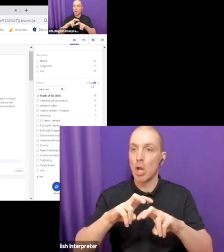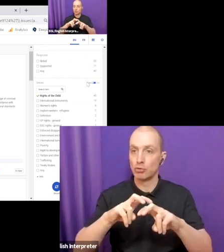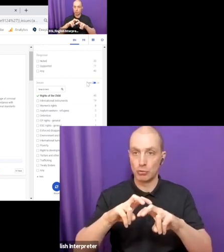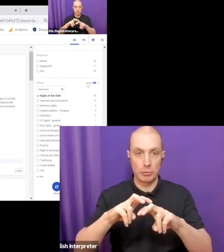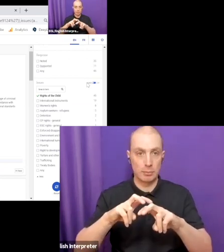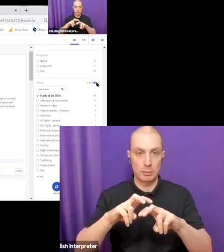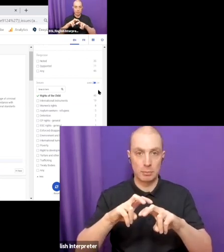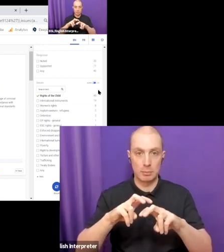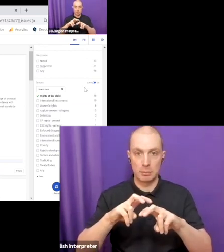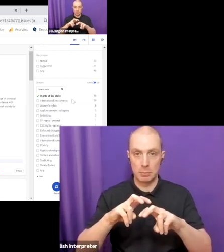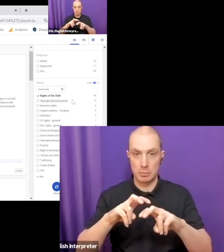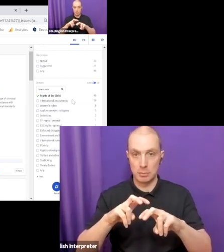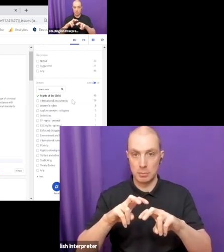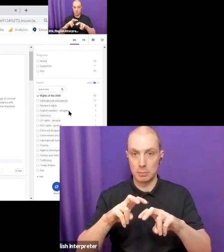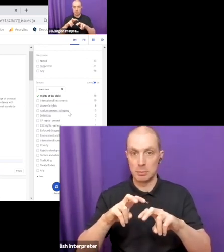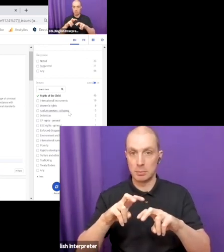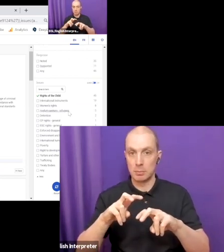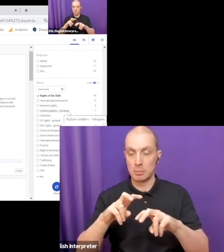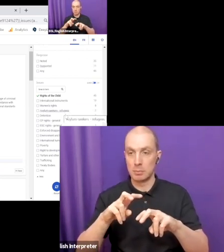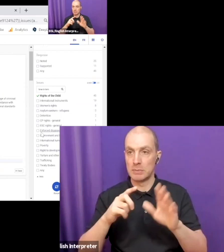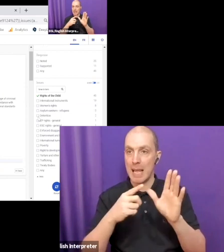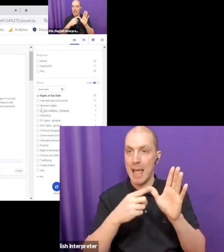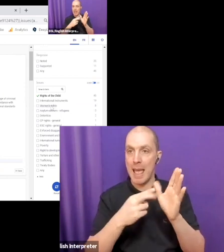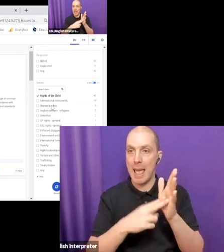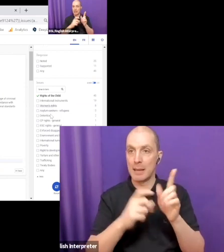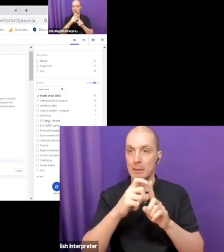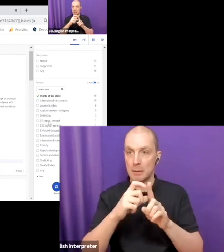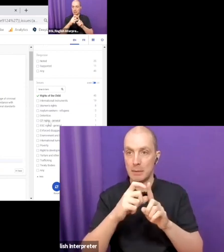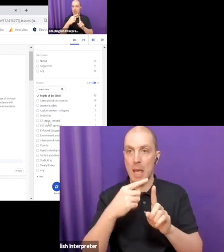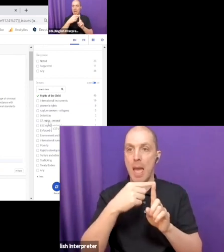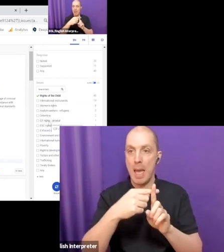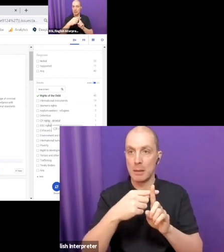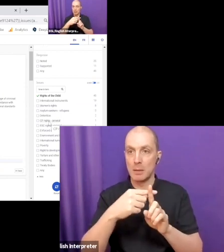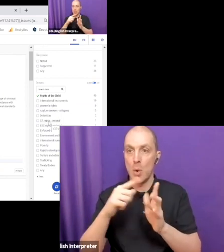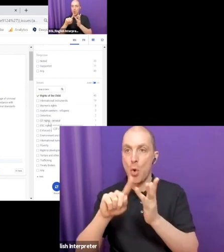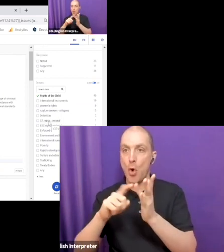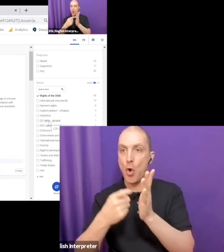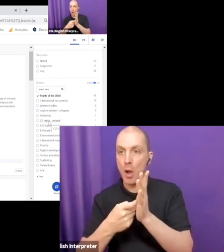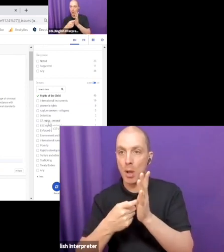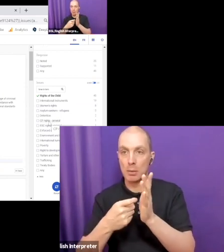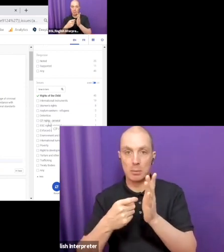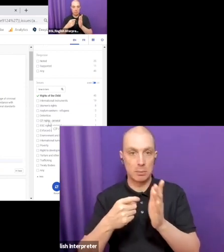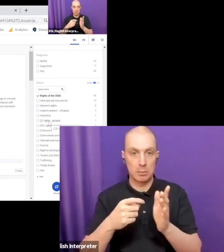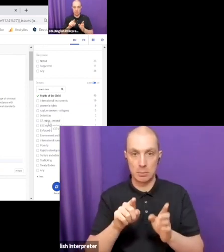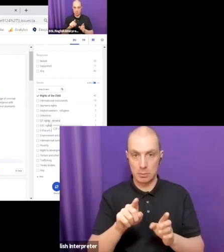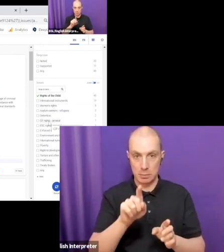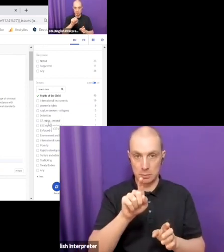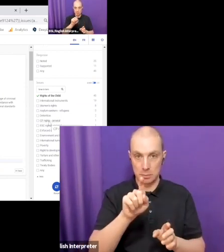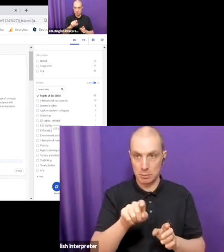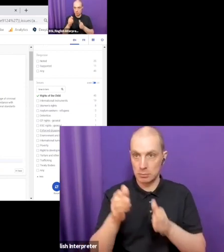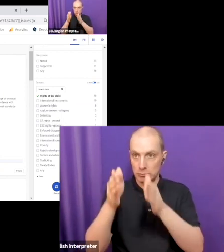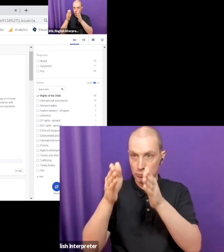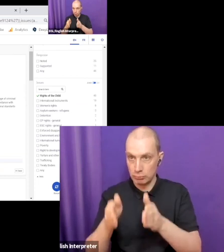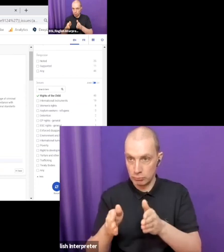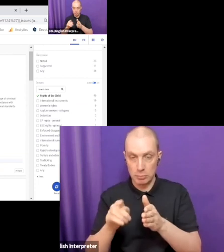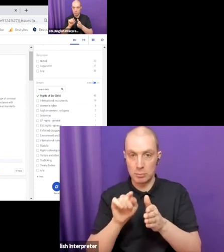button here between and or, you can put it on and maybe see what are the recommendations on the rights of the